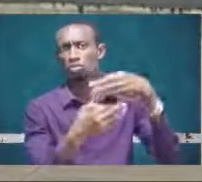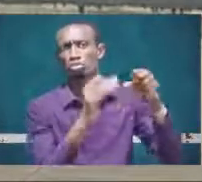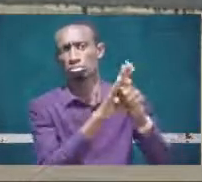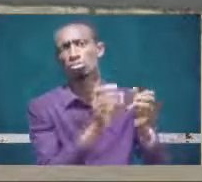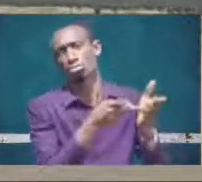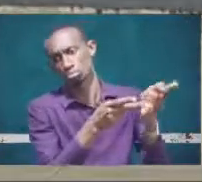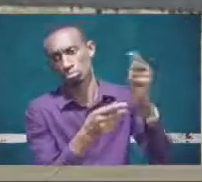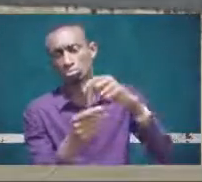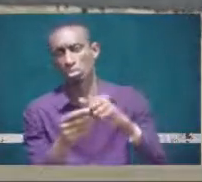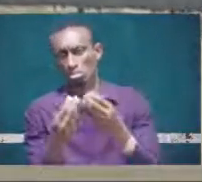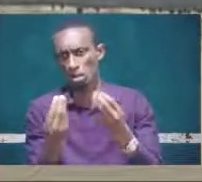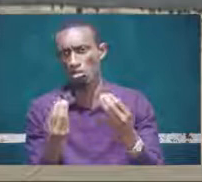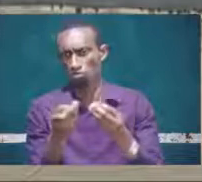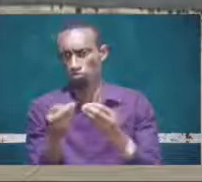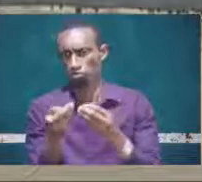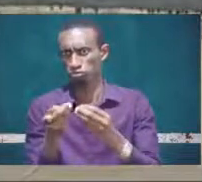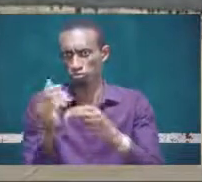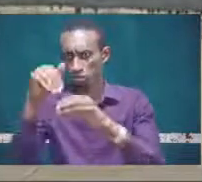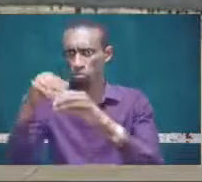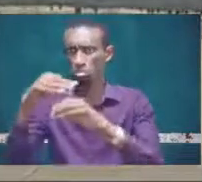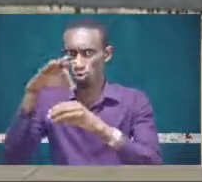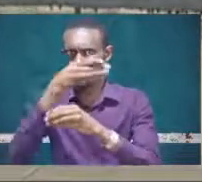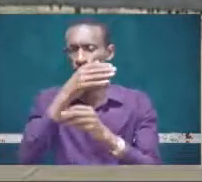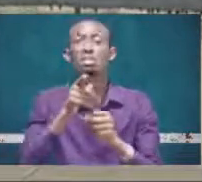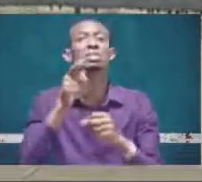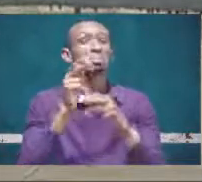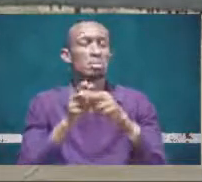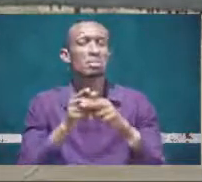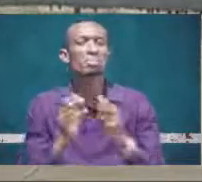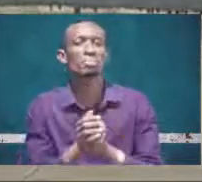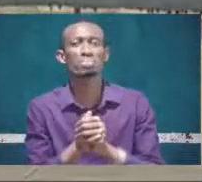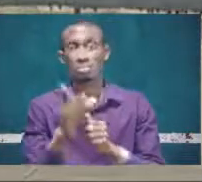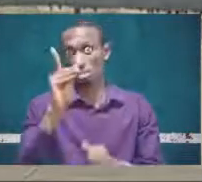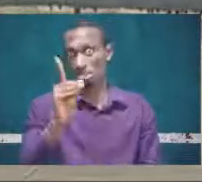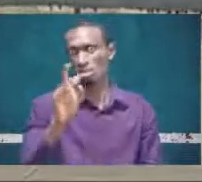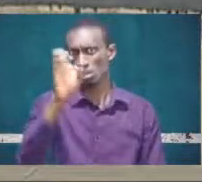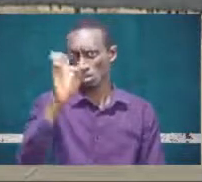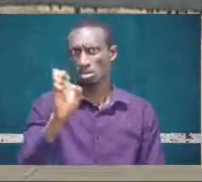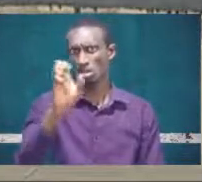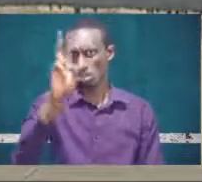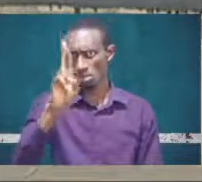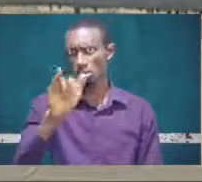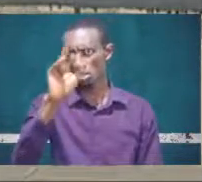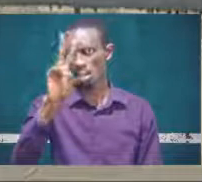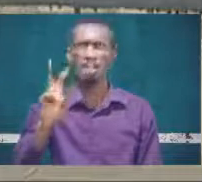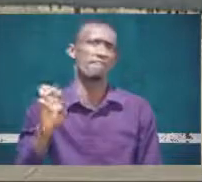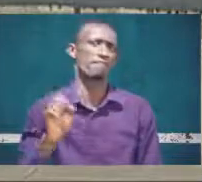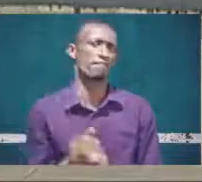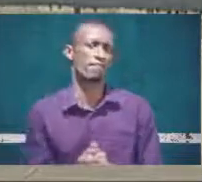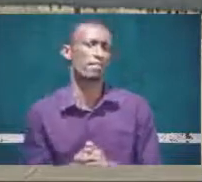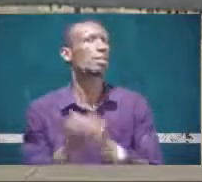good. So that is what you call derived demand. You demand for a commodity as a result of the demand for the